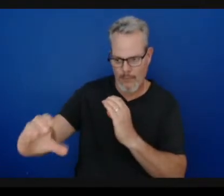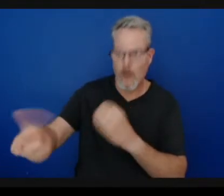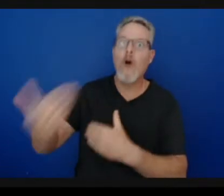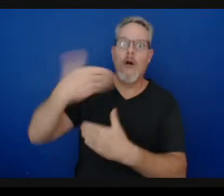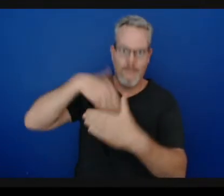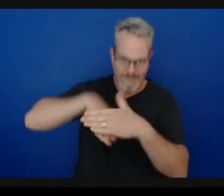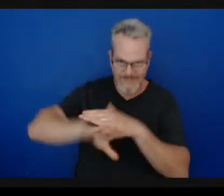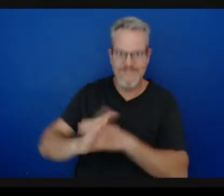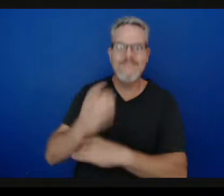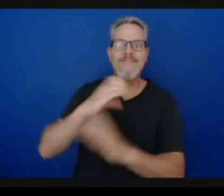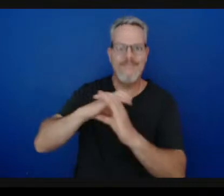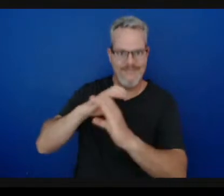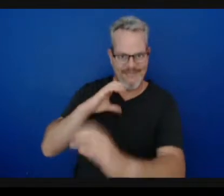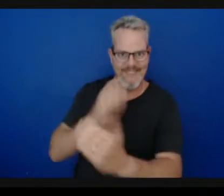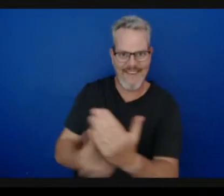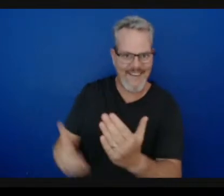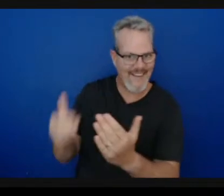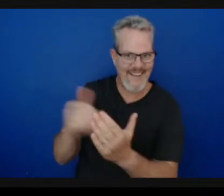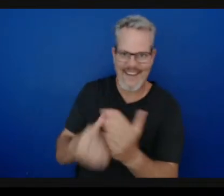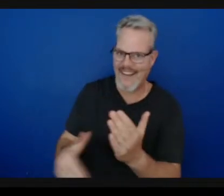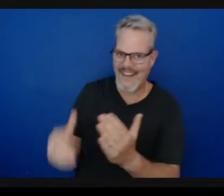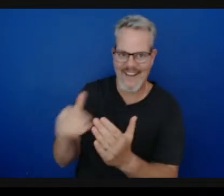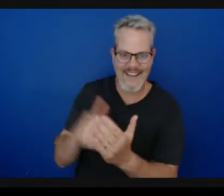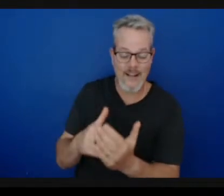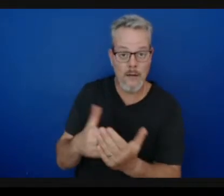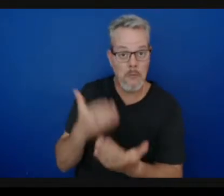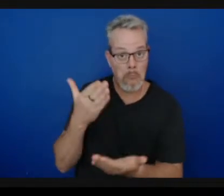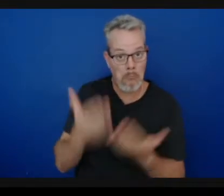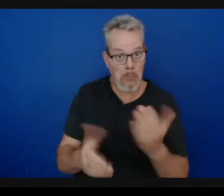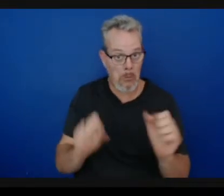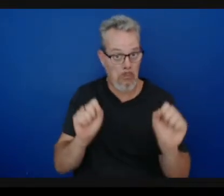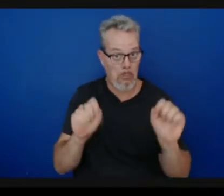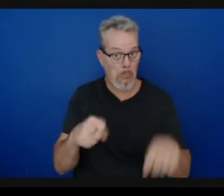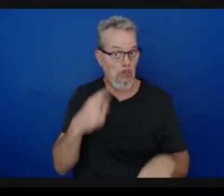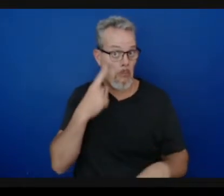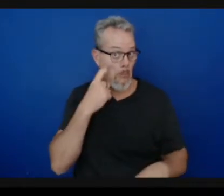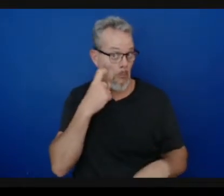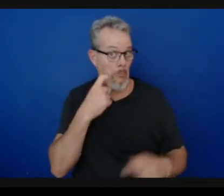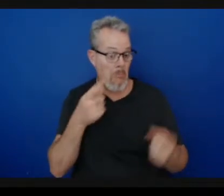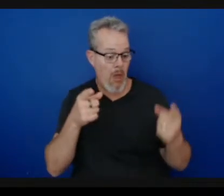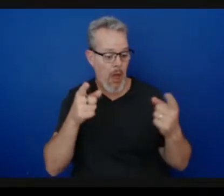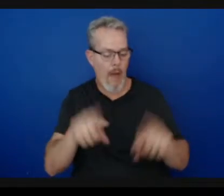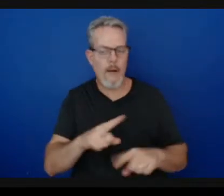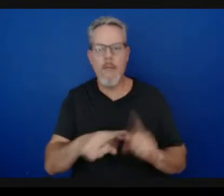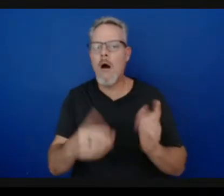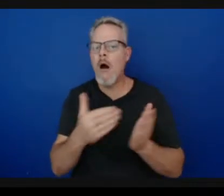amount of time. Sure, it could happen, but a lot of times what you have is